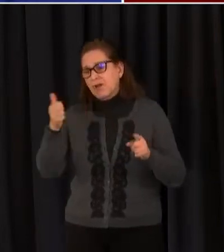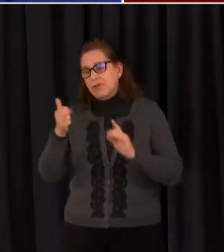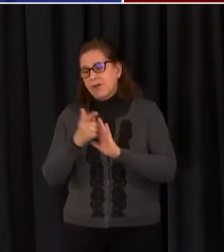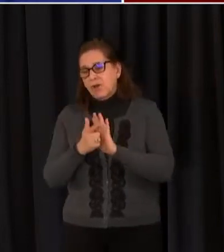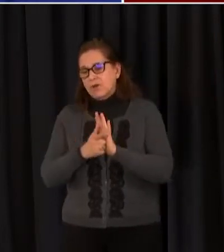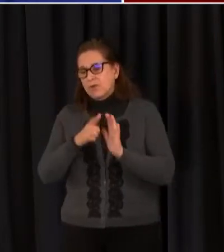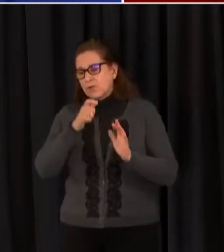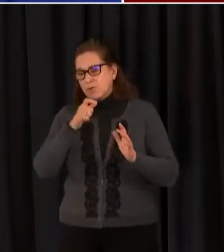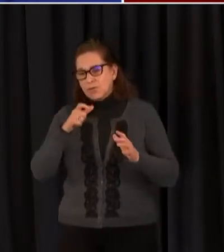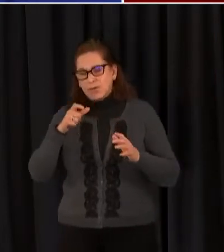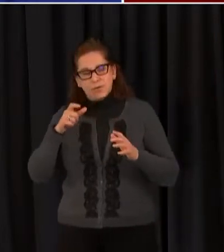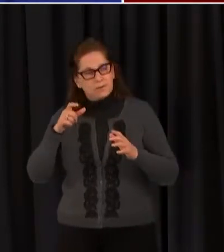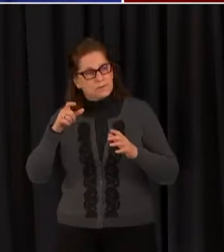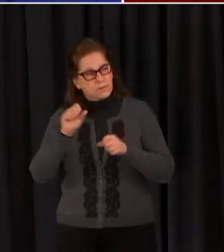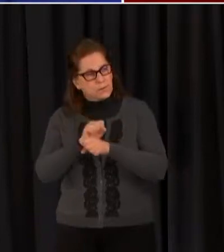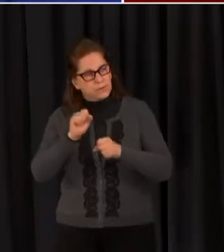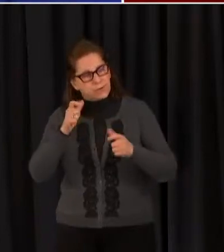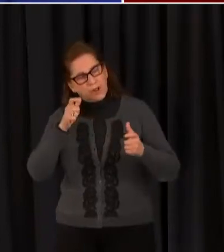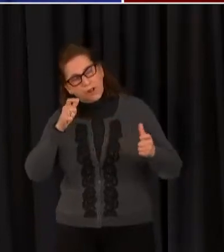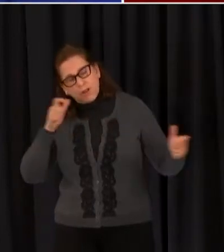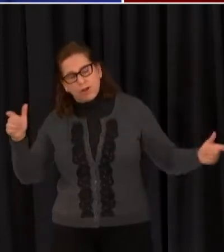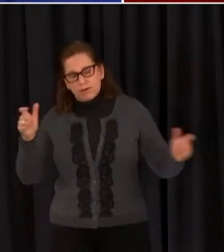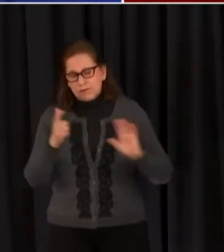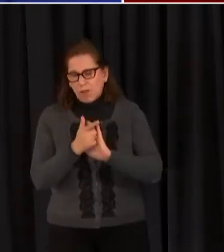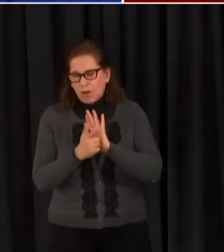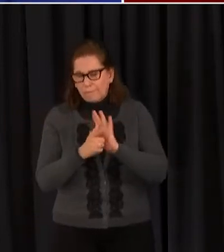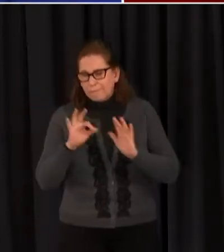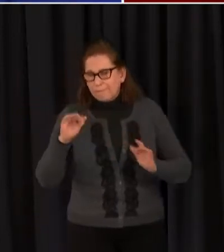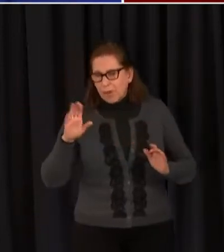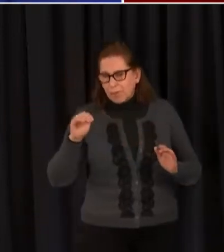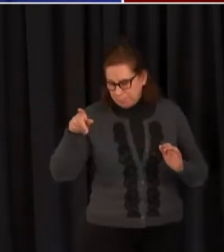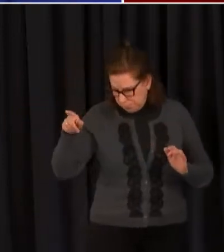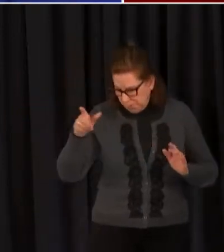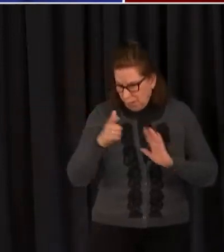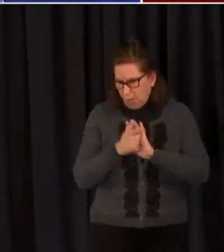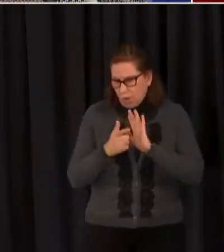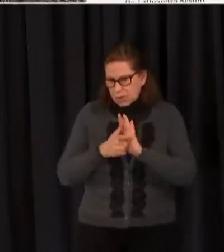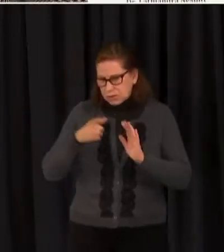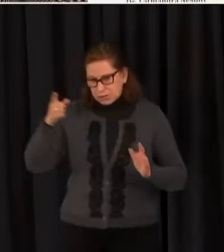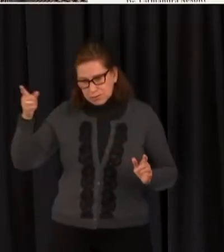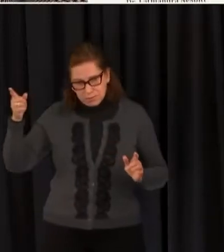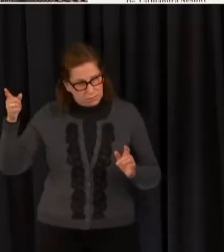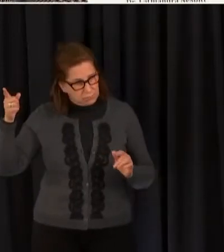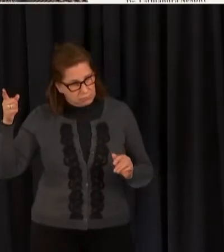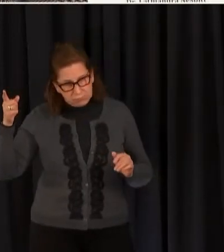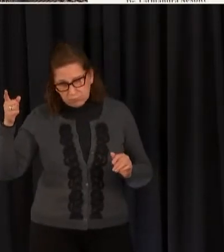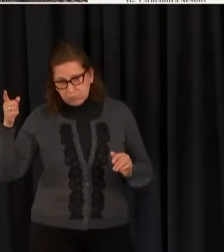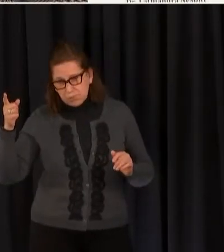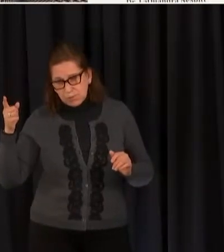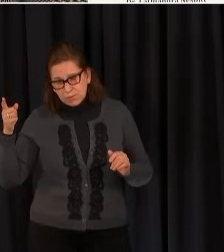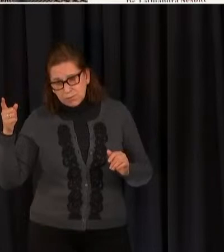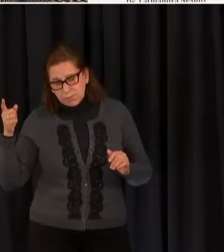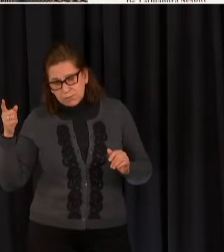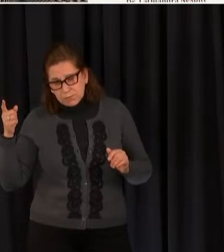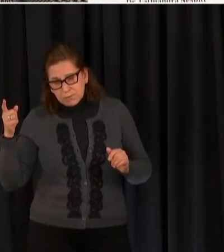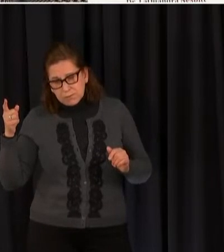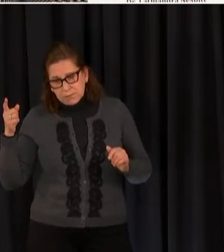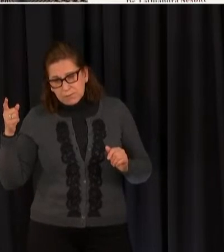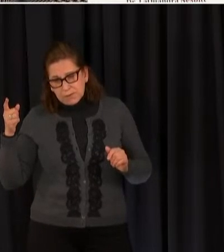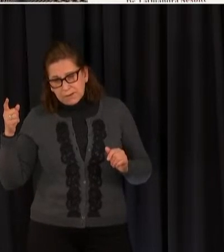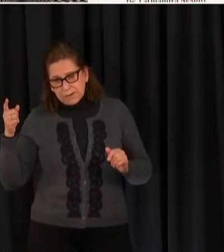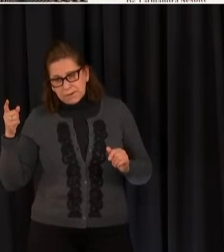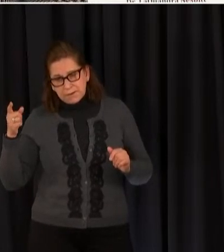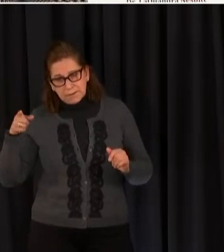firms, et cetera? That's correct. And I'll emphasize again here that when we create a tiered phase, this is designed